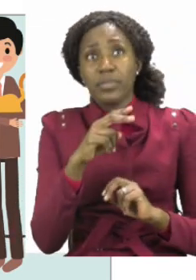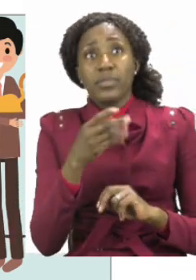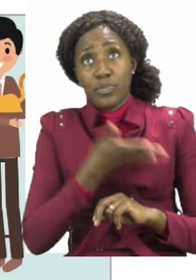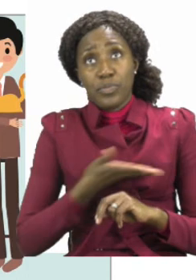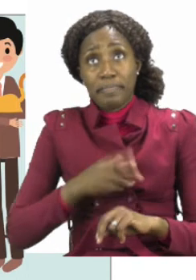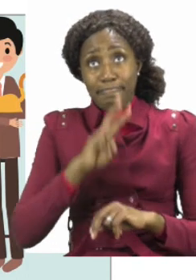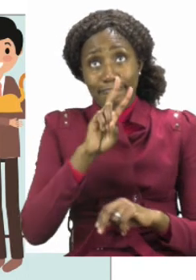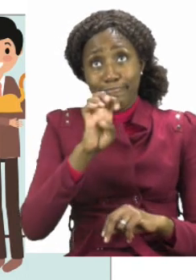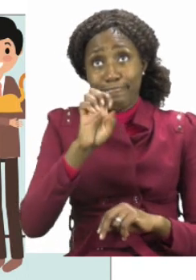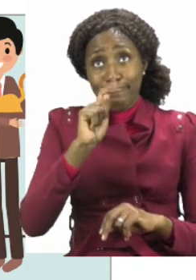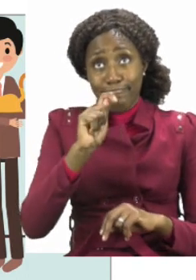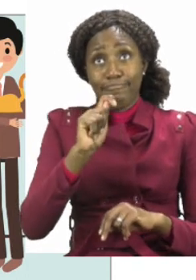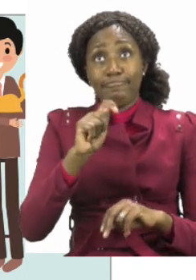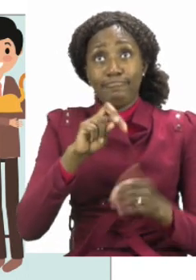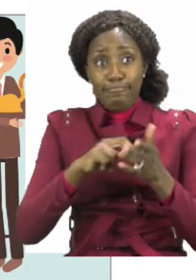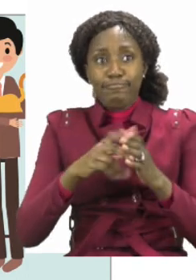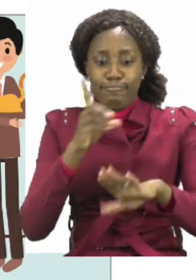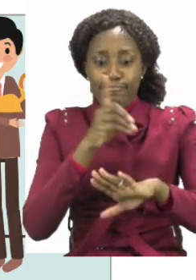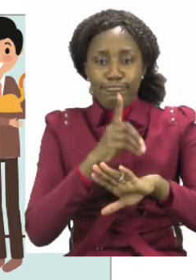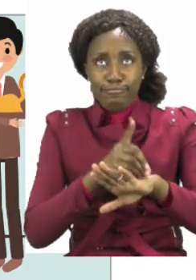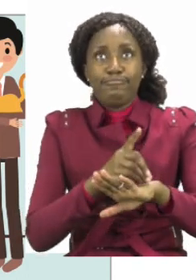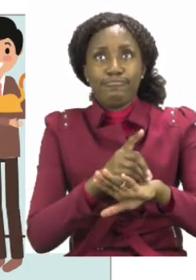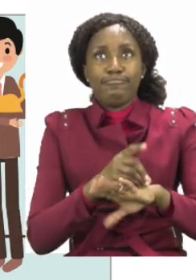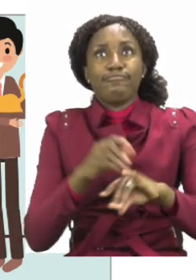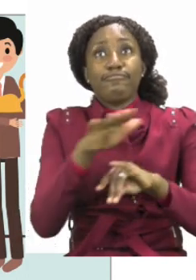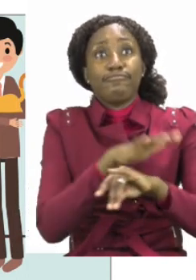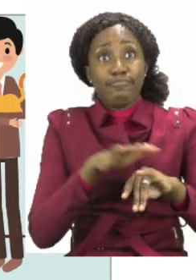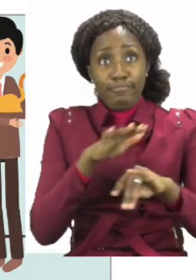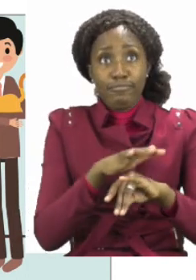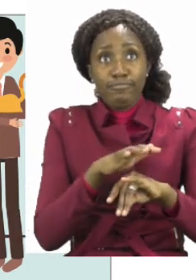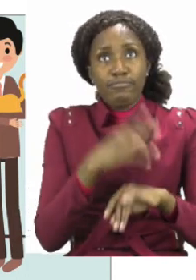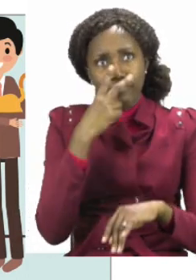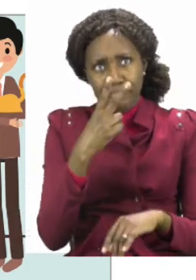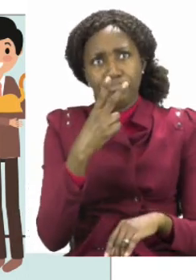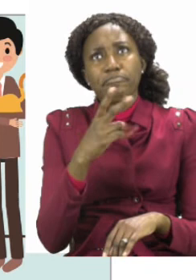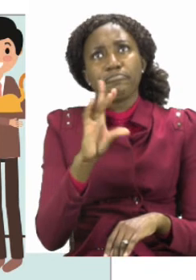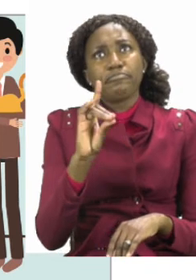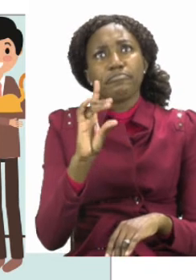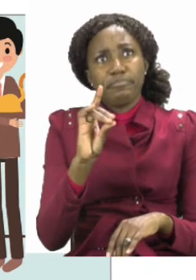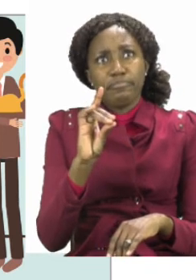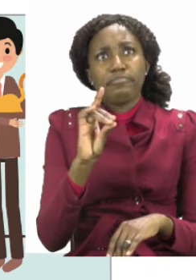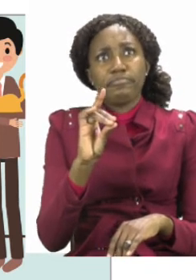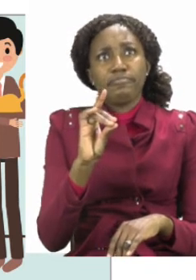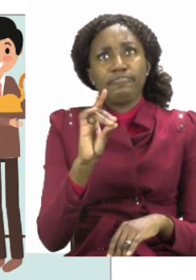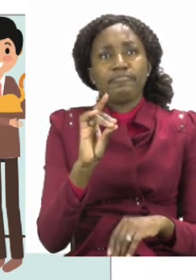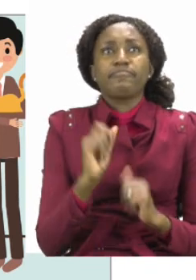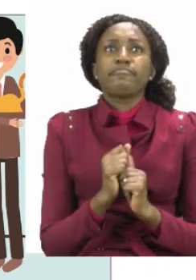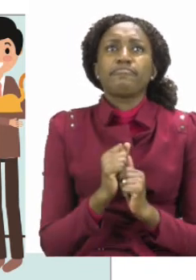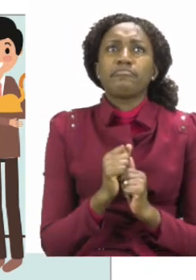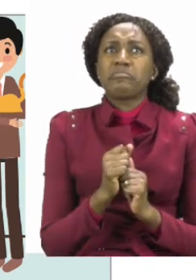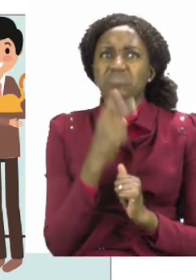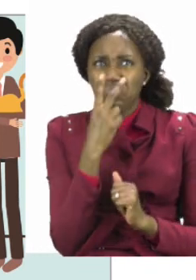of a vet and the dog in what looks